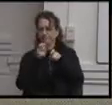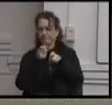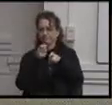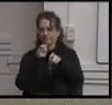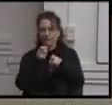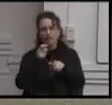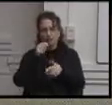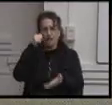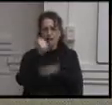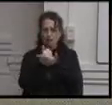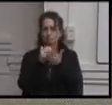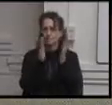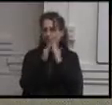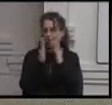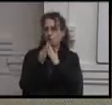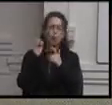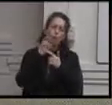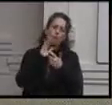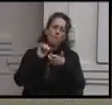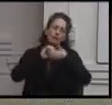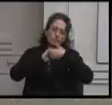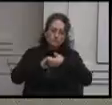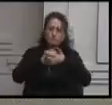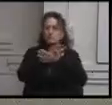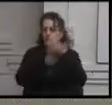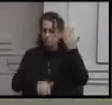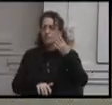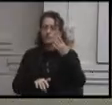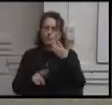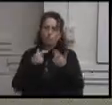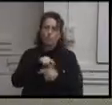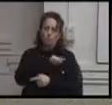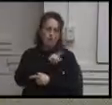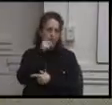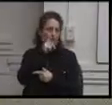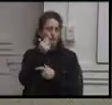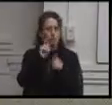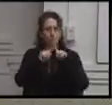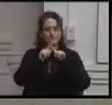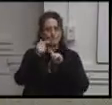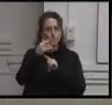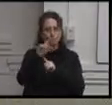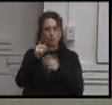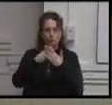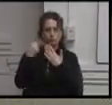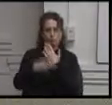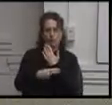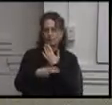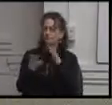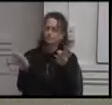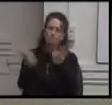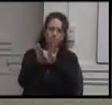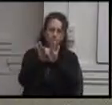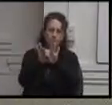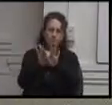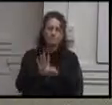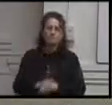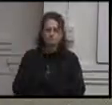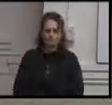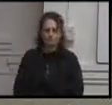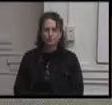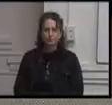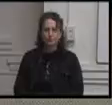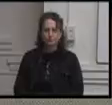the designated downtown organization, but we have worked very hard over the course